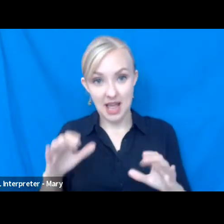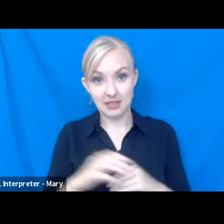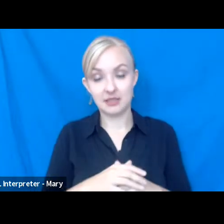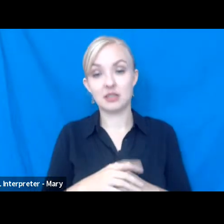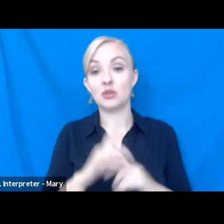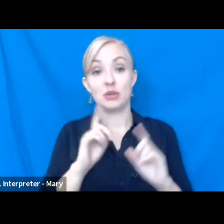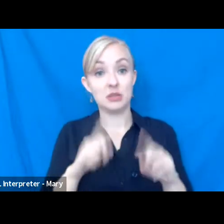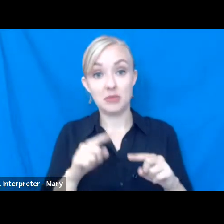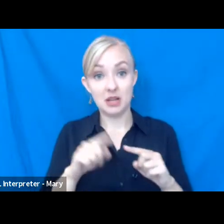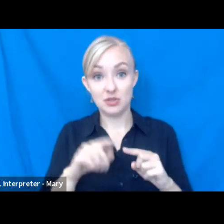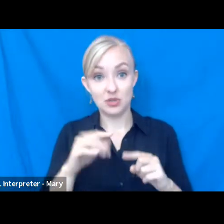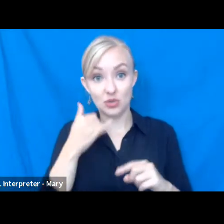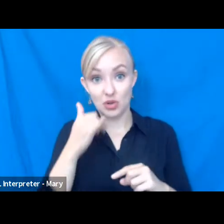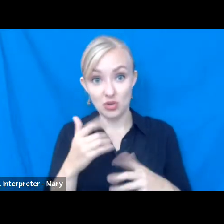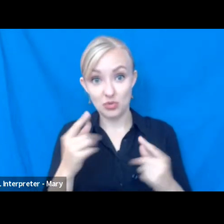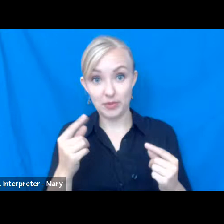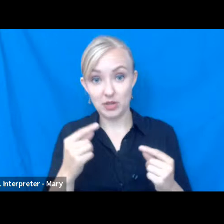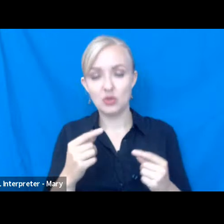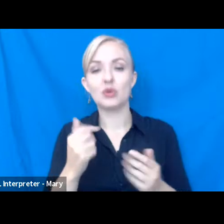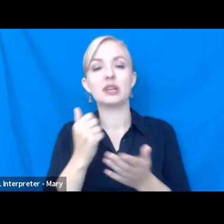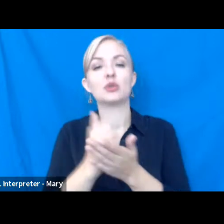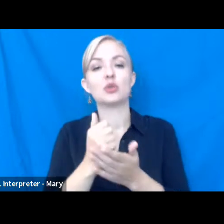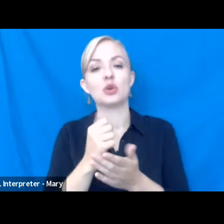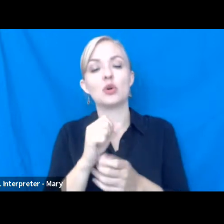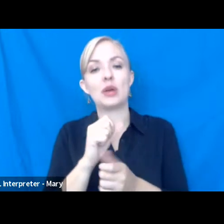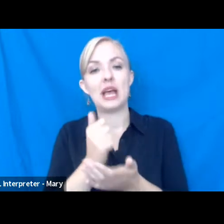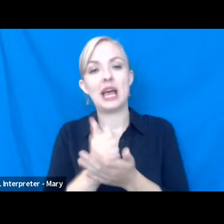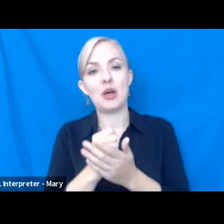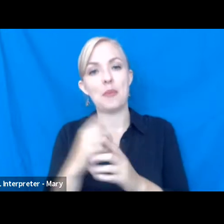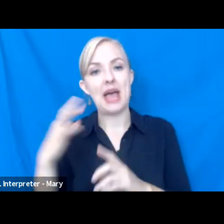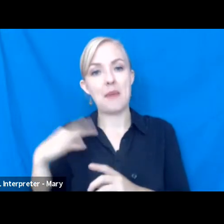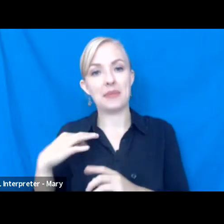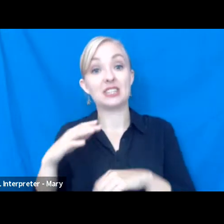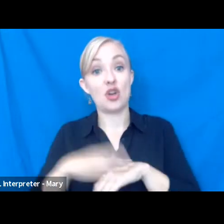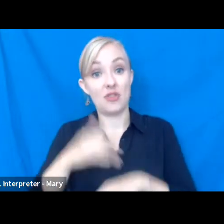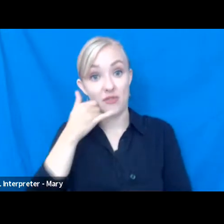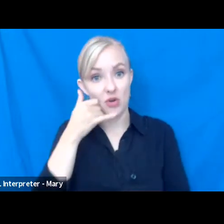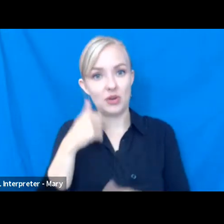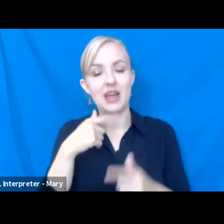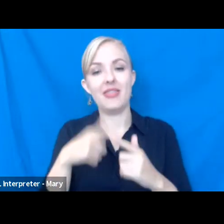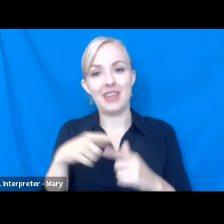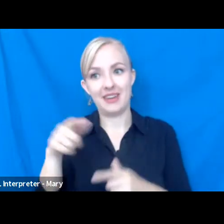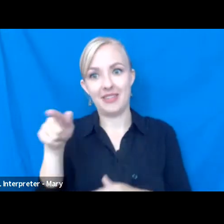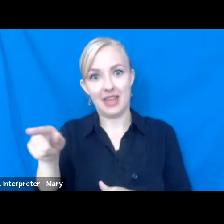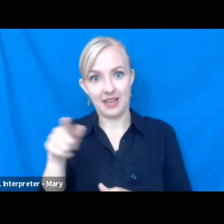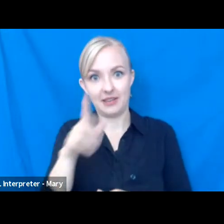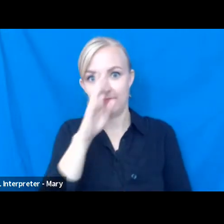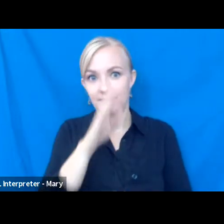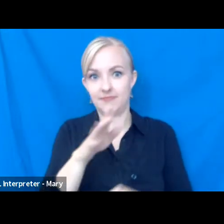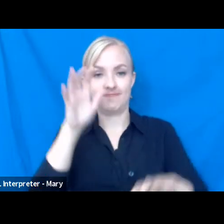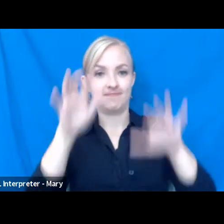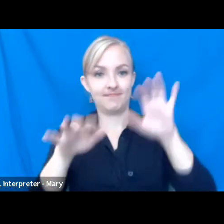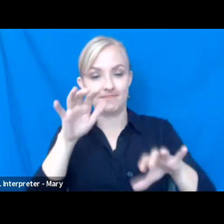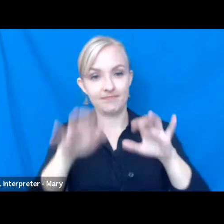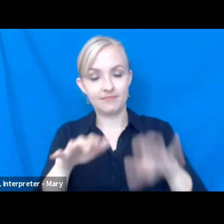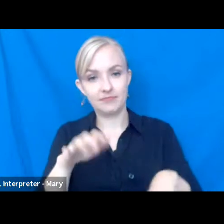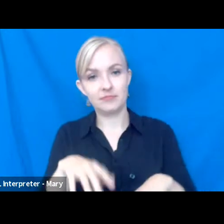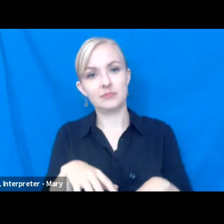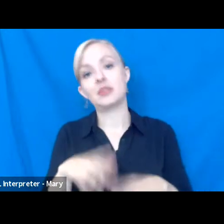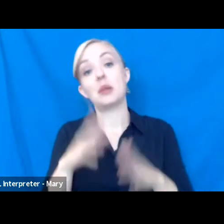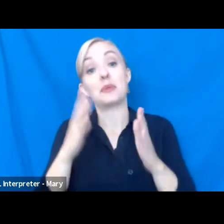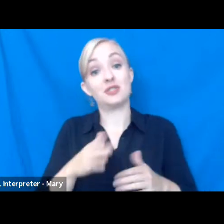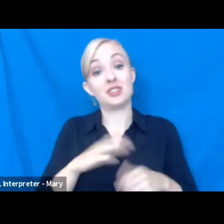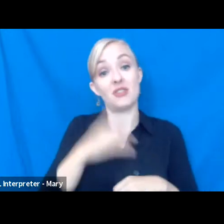calls frequently work with applicants on the phone, and then they go ahead and directly enter the individual's